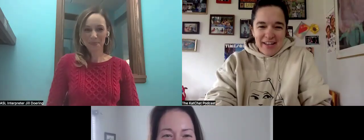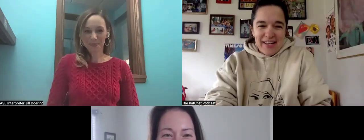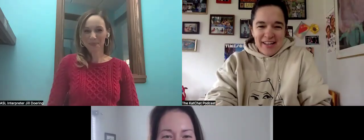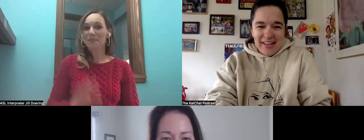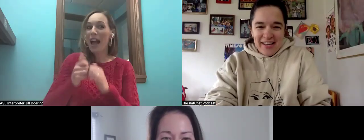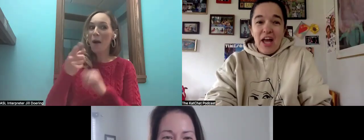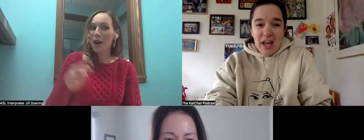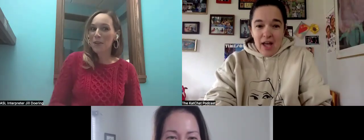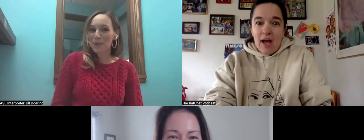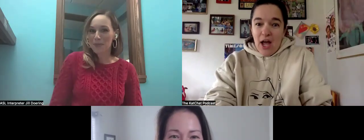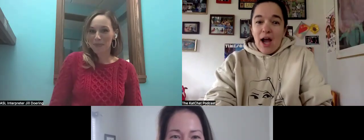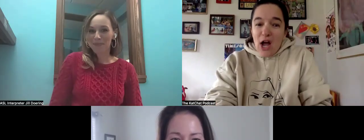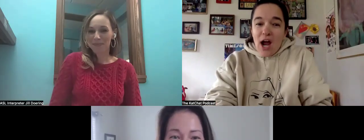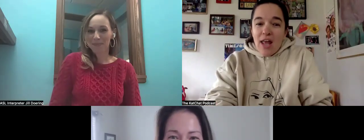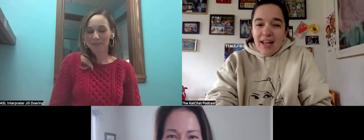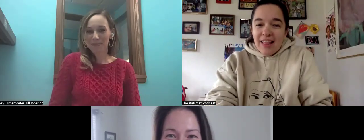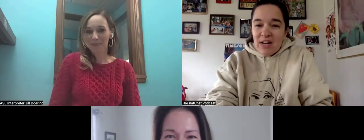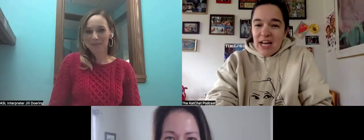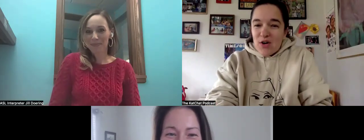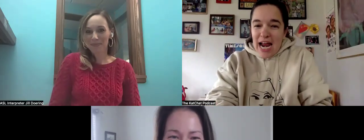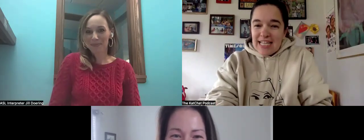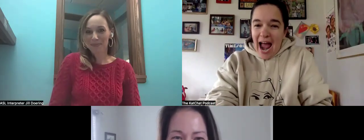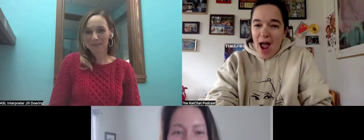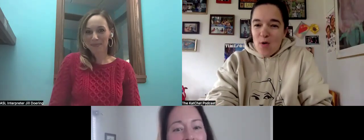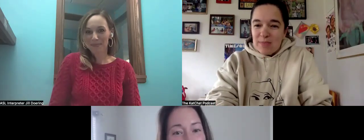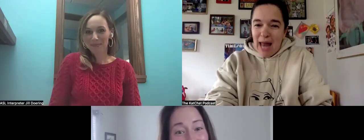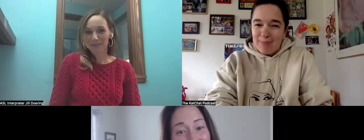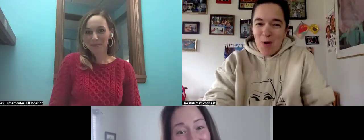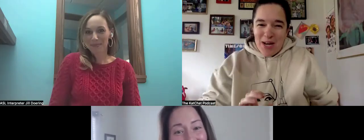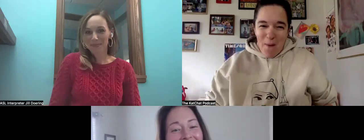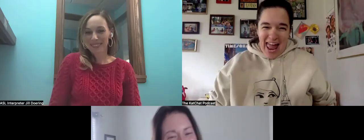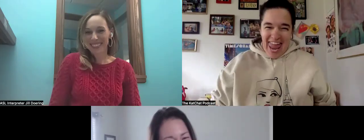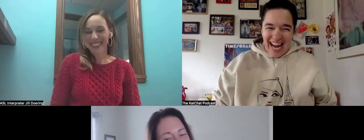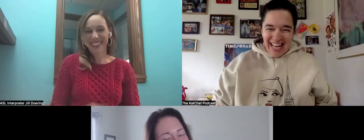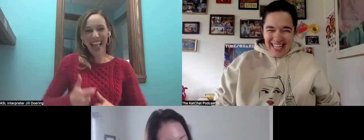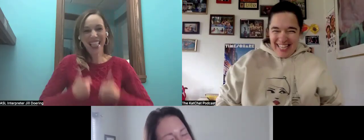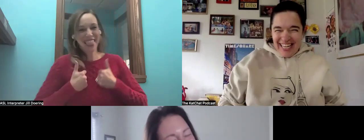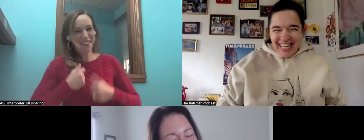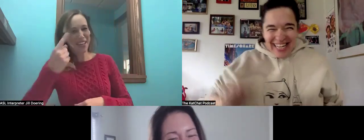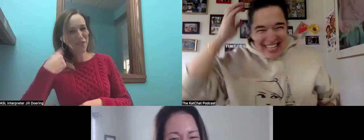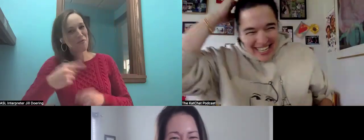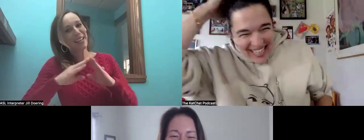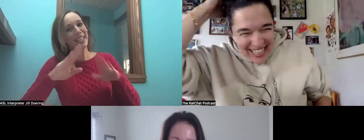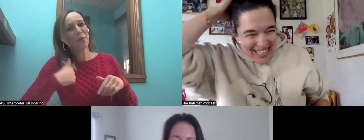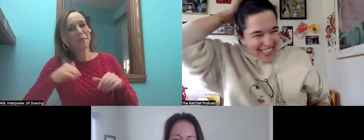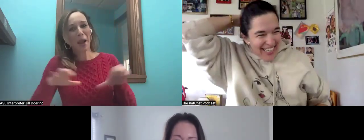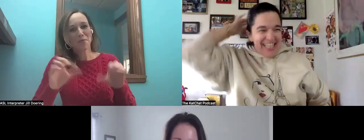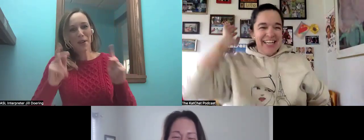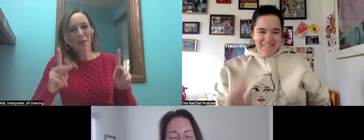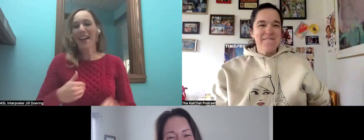How are you? Good. Living in a crazy house, but I'm doing okay.